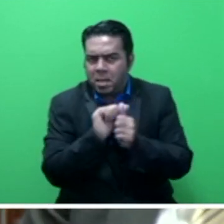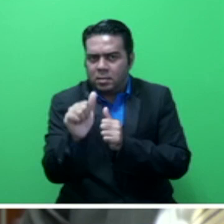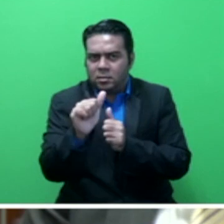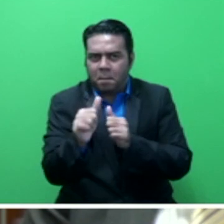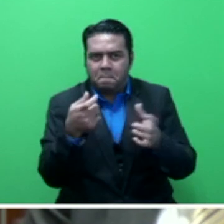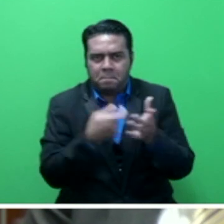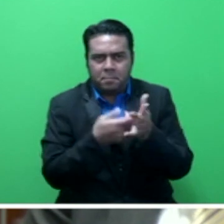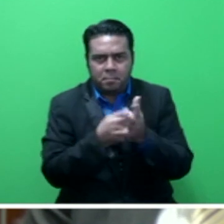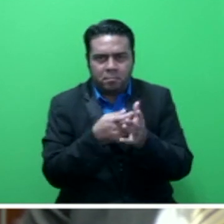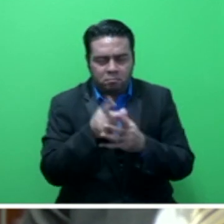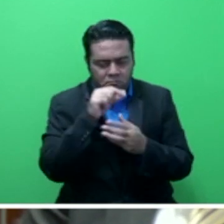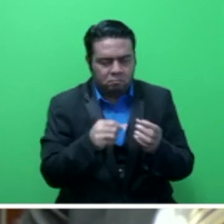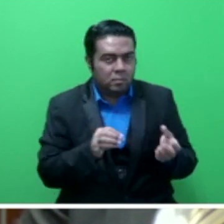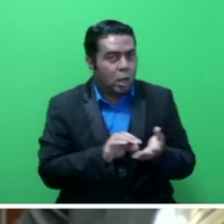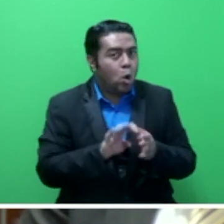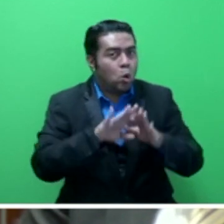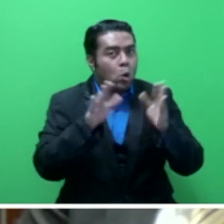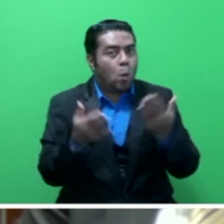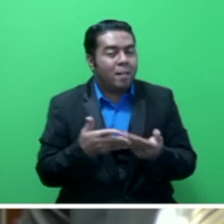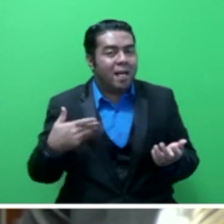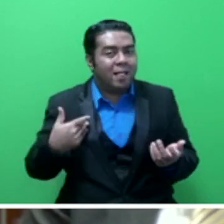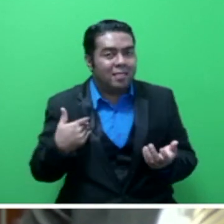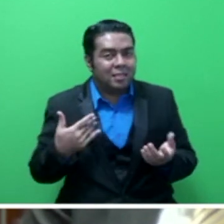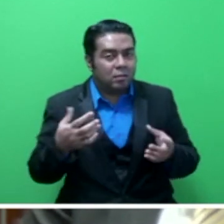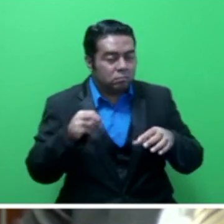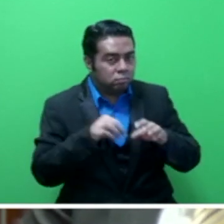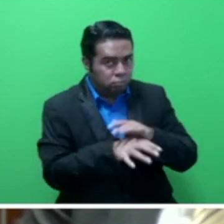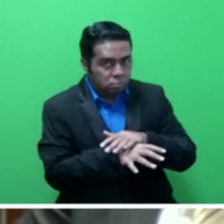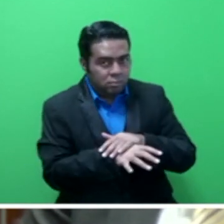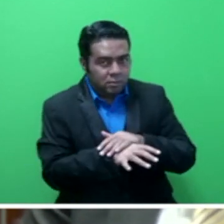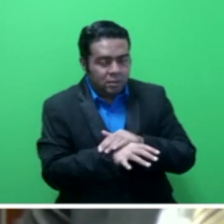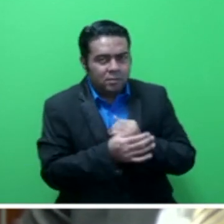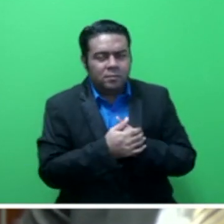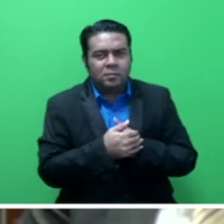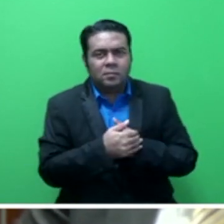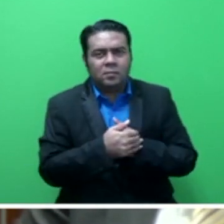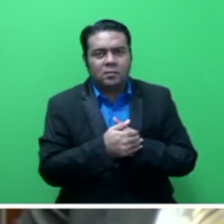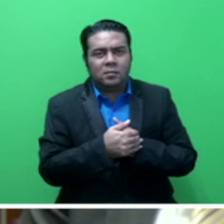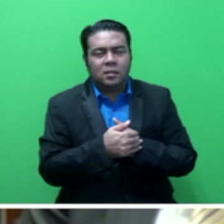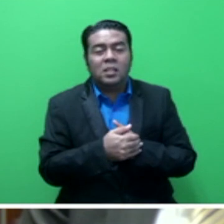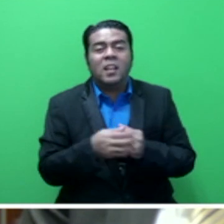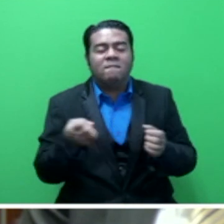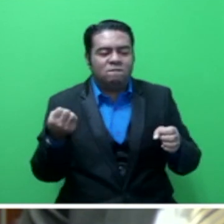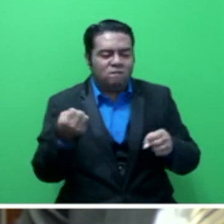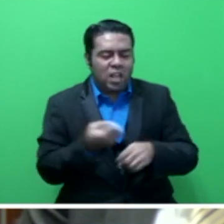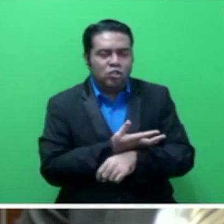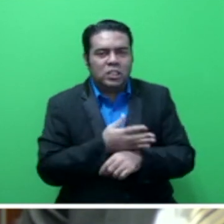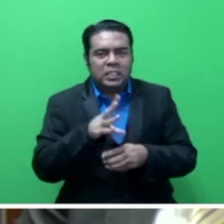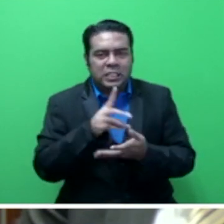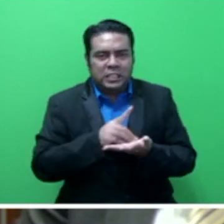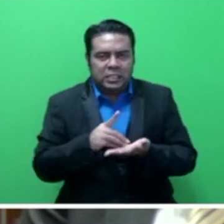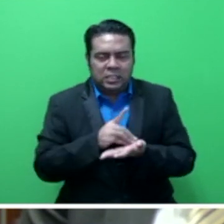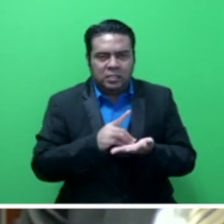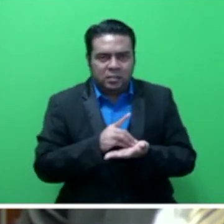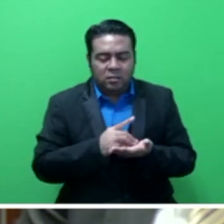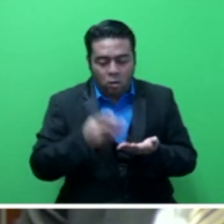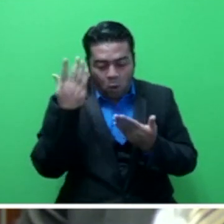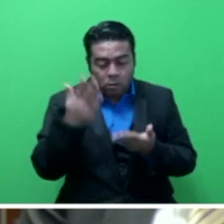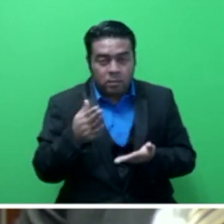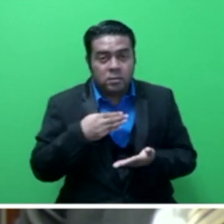effort to strengthen global health security and in the vital tool against infectious diseases. Honorable